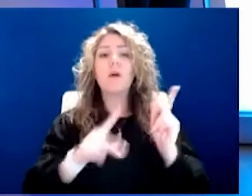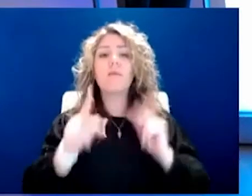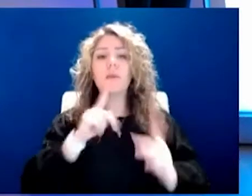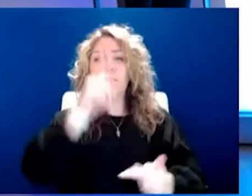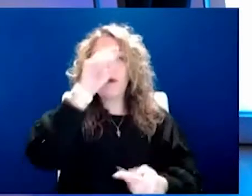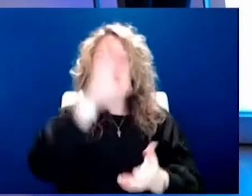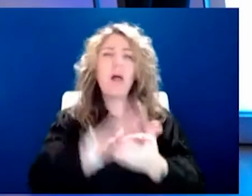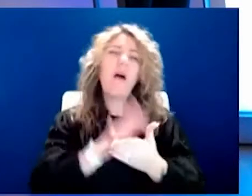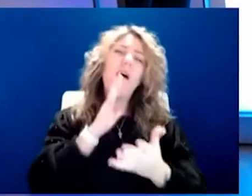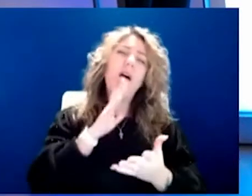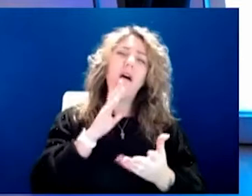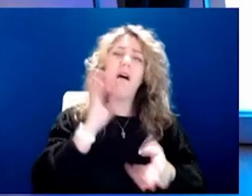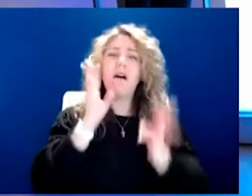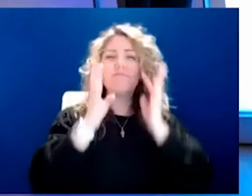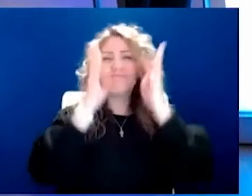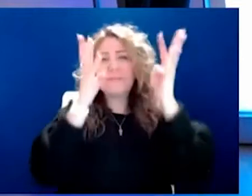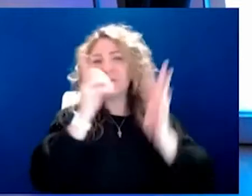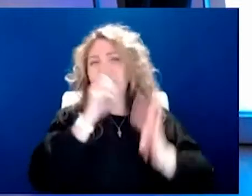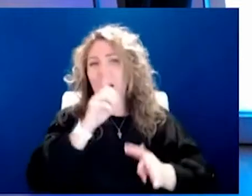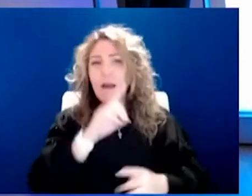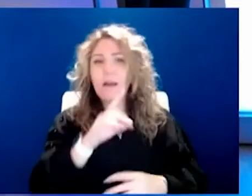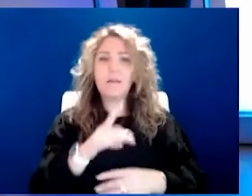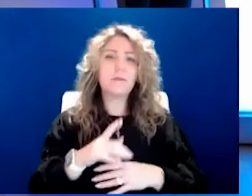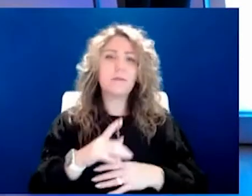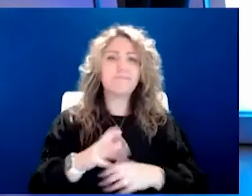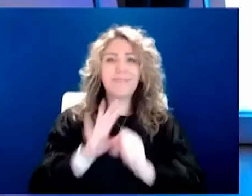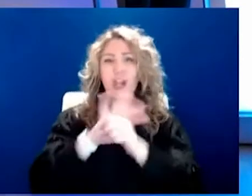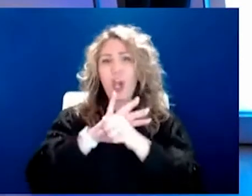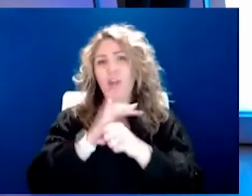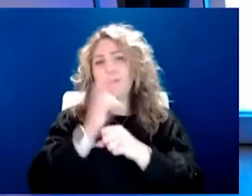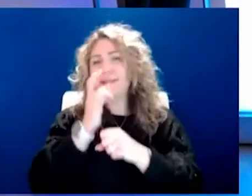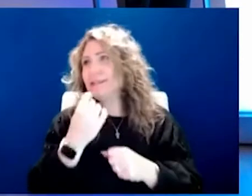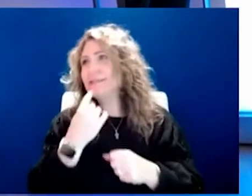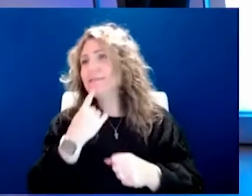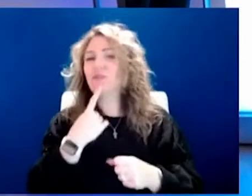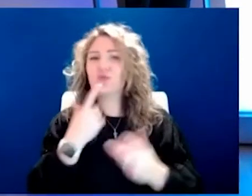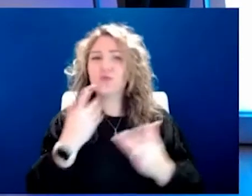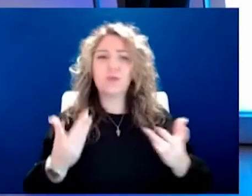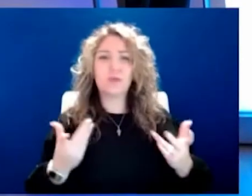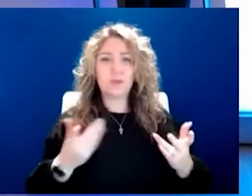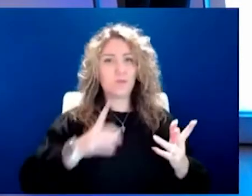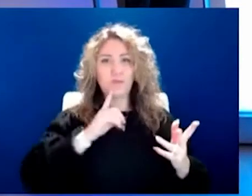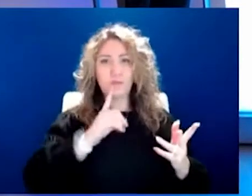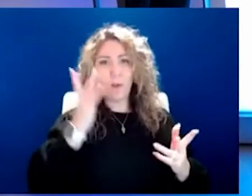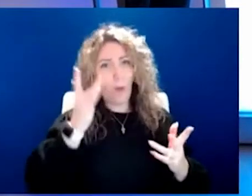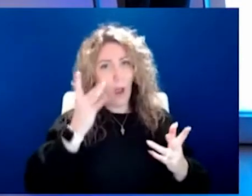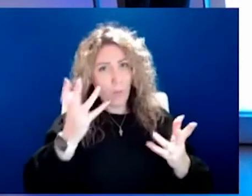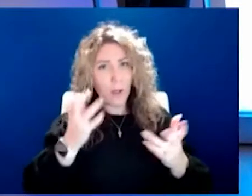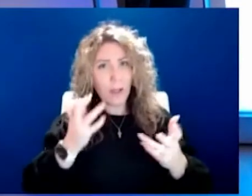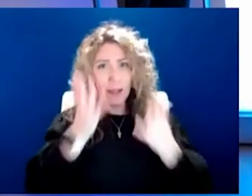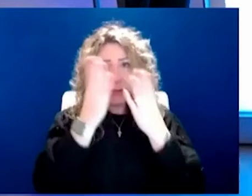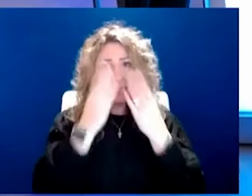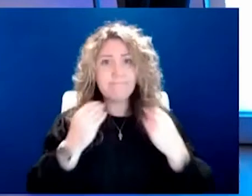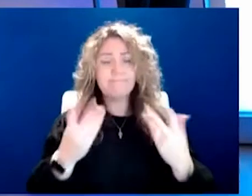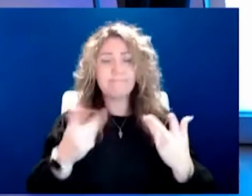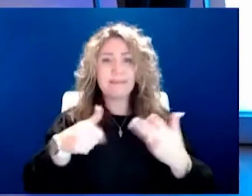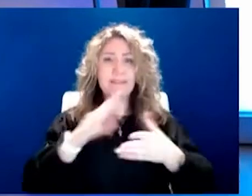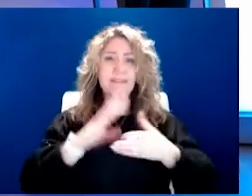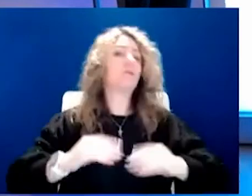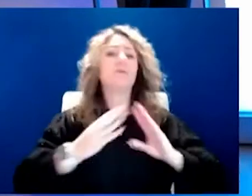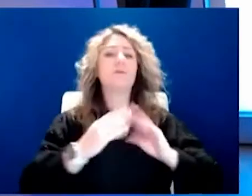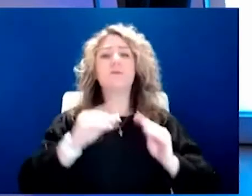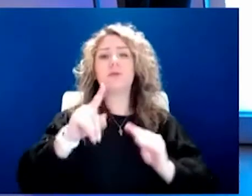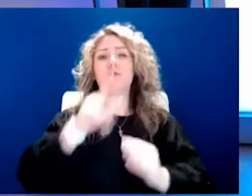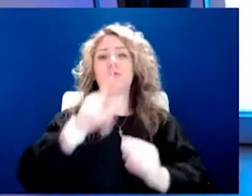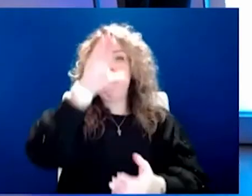not thinking COVID is something they need to take serious. And that's really why we wanted to share this story today. But your husband was one of those